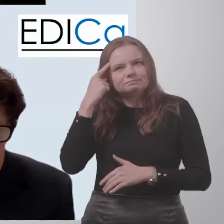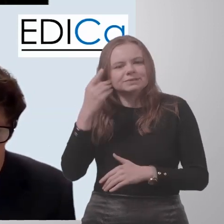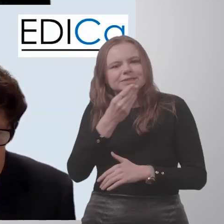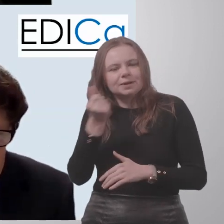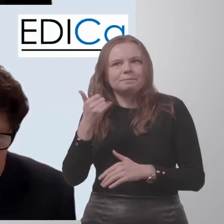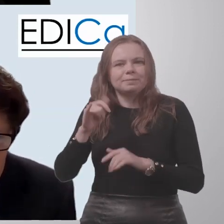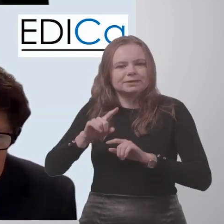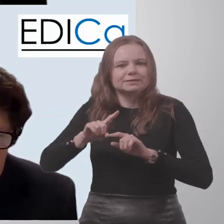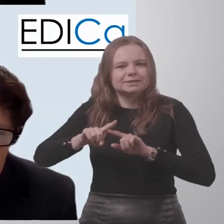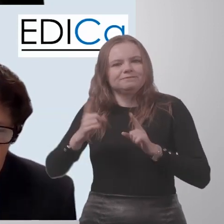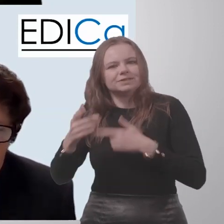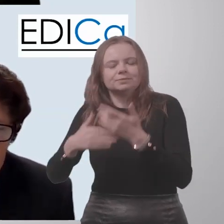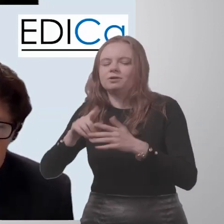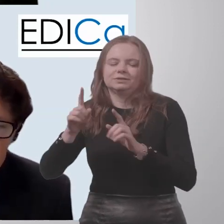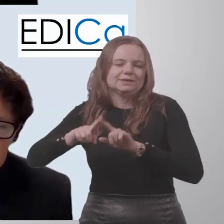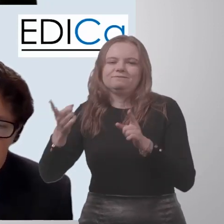another conversation.